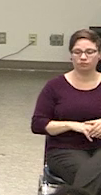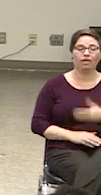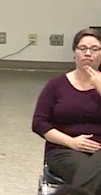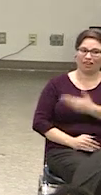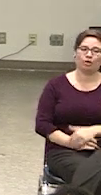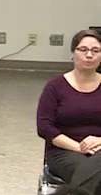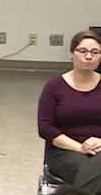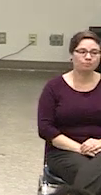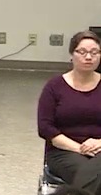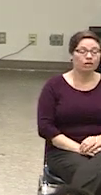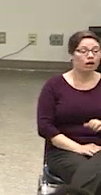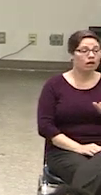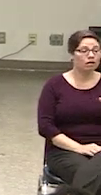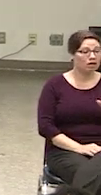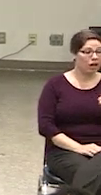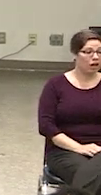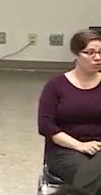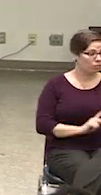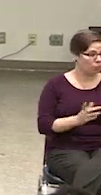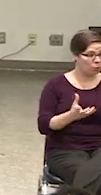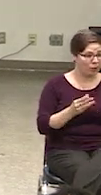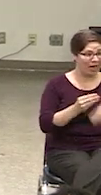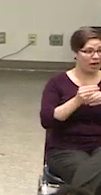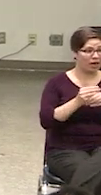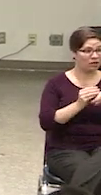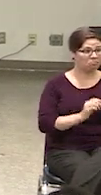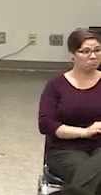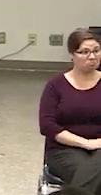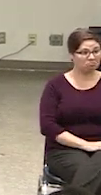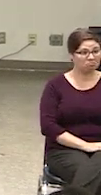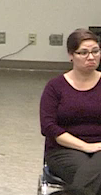Thank you. Anyone have something they'd like to add to that?